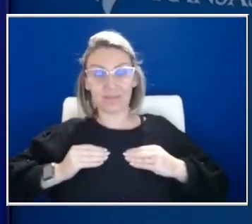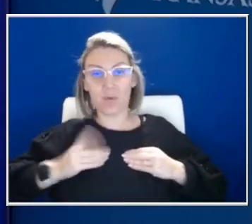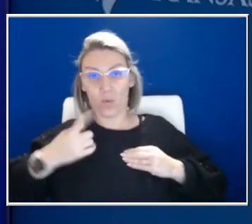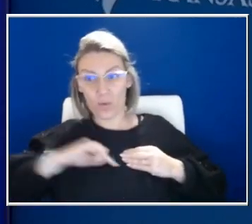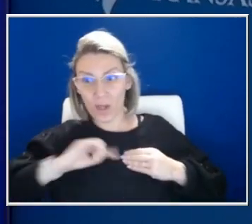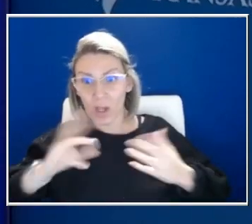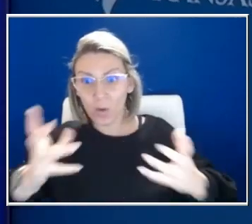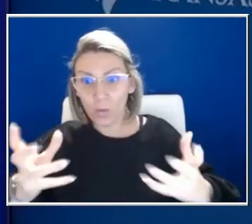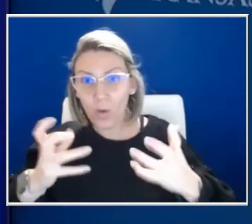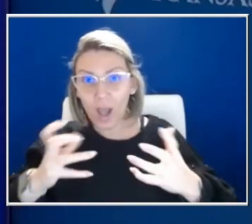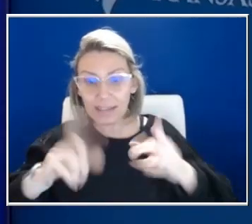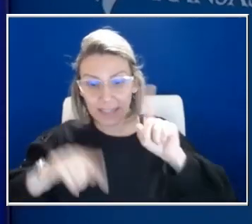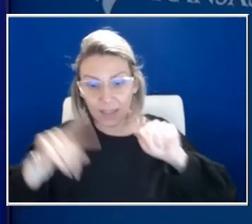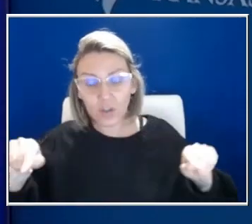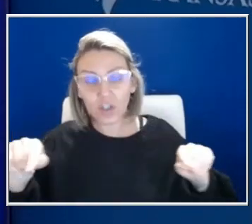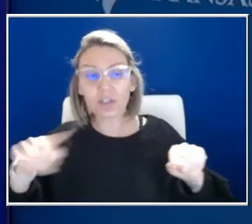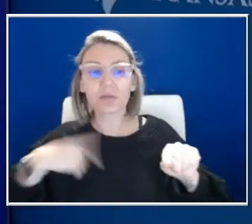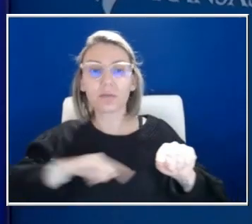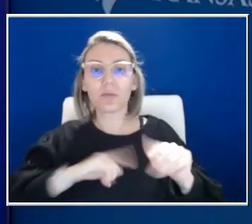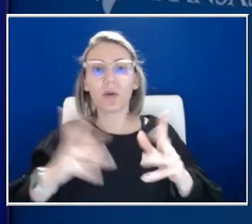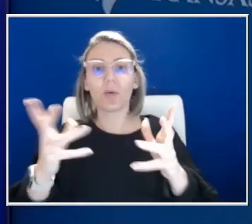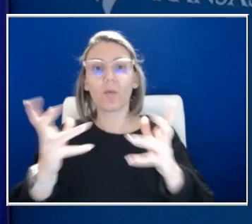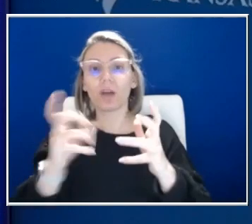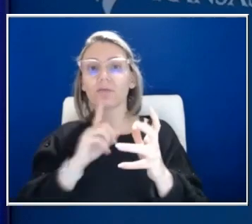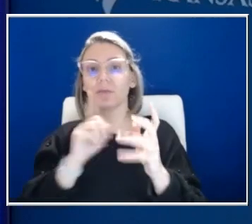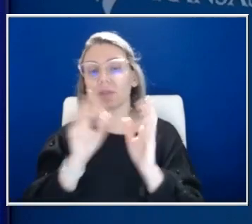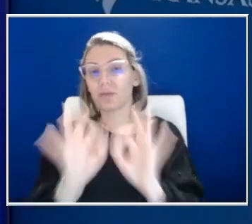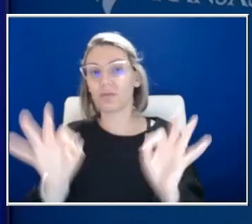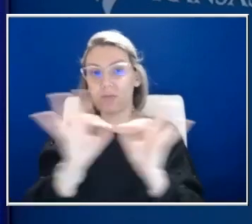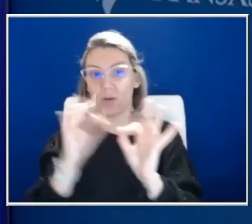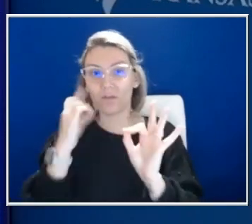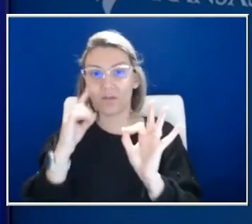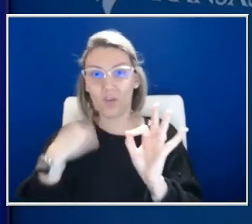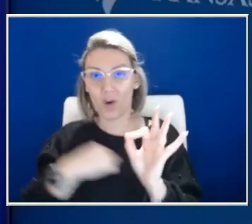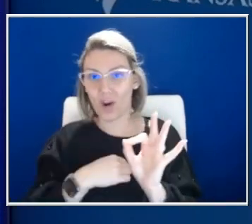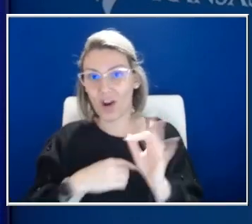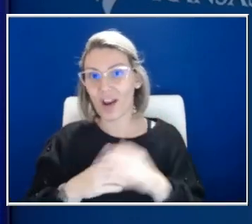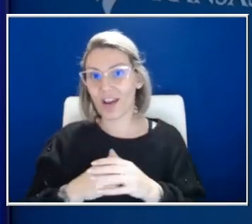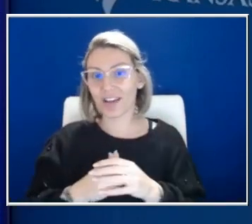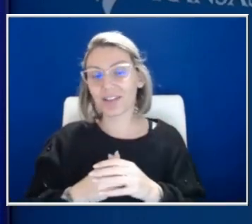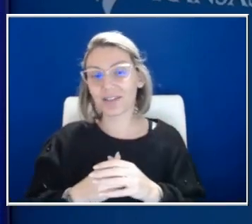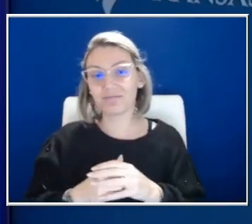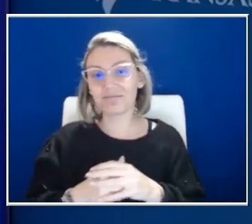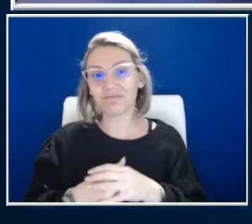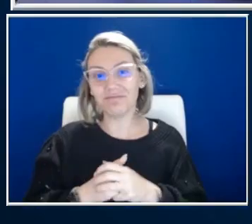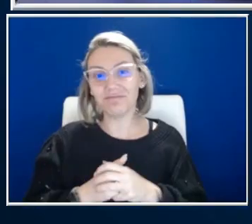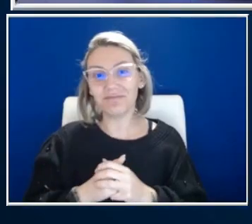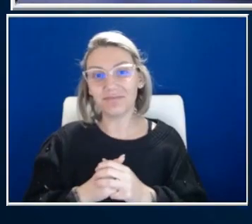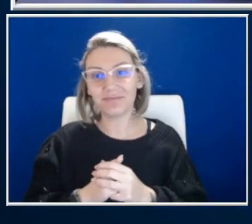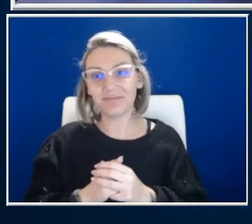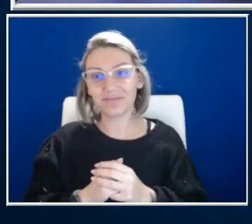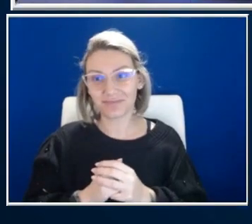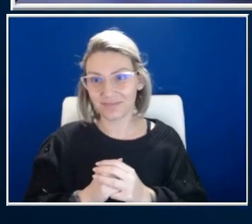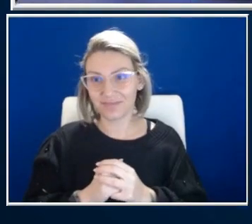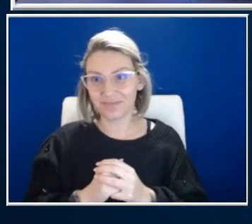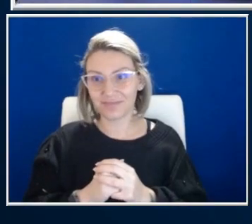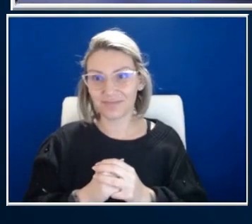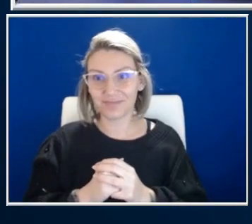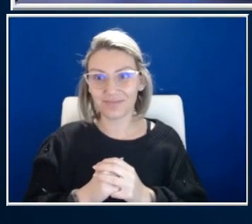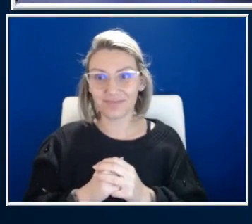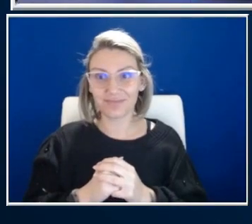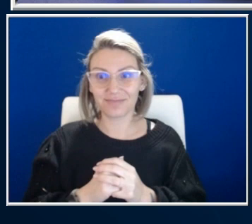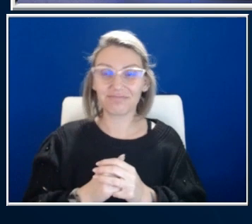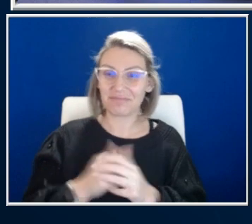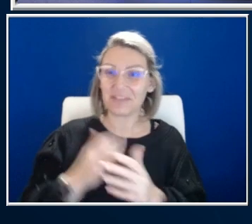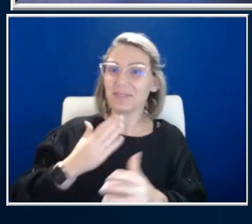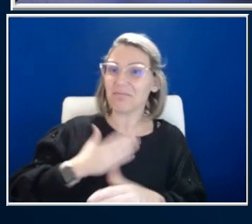want the diversity. It's really important to us. And I don't think most patients understand that. Yeah, that's really good point. That's why my job is going to be